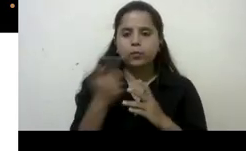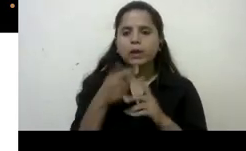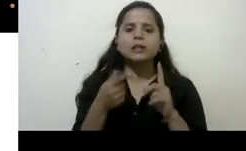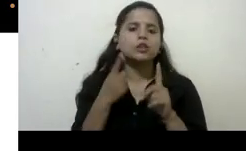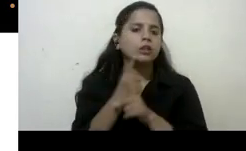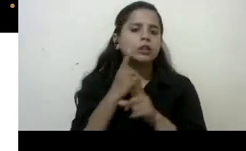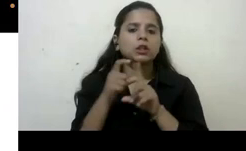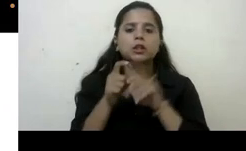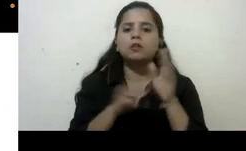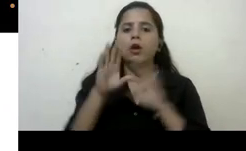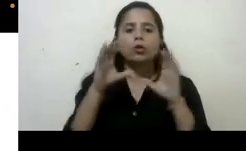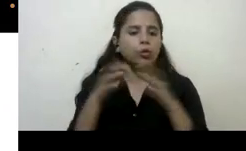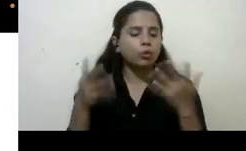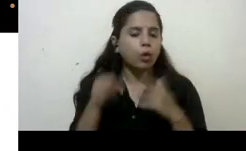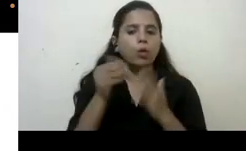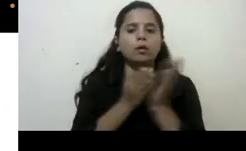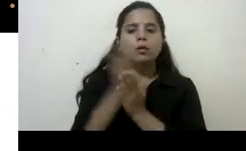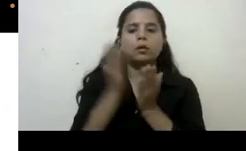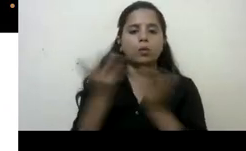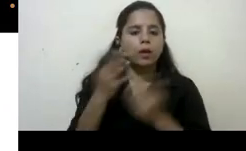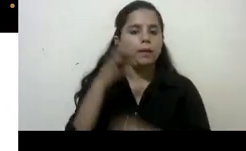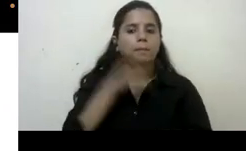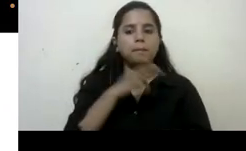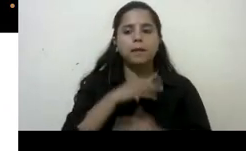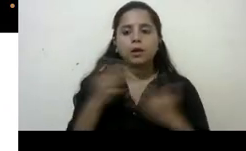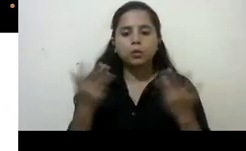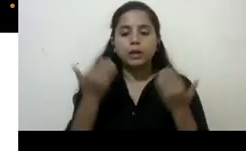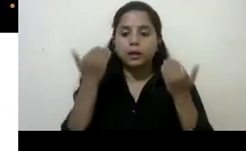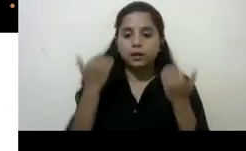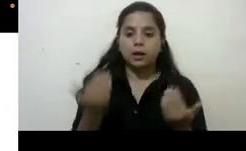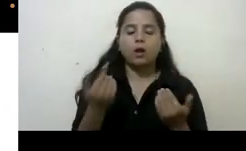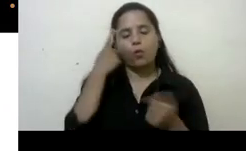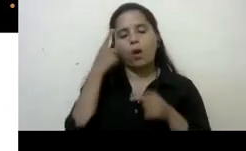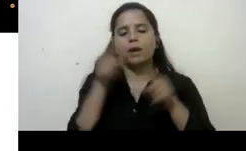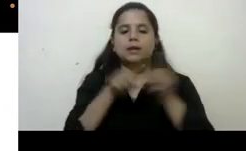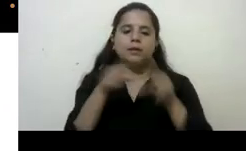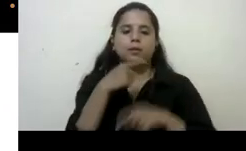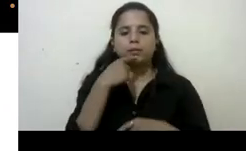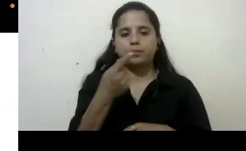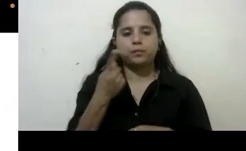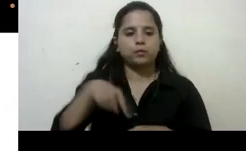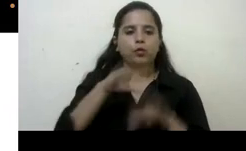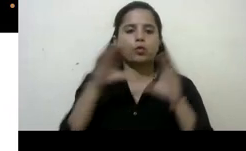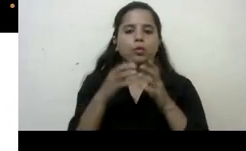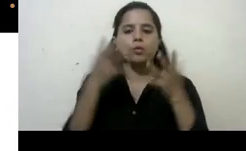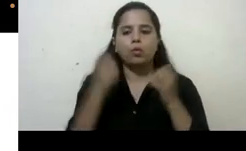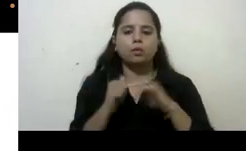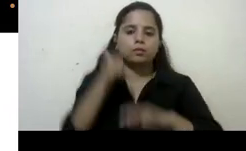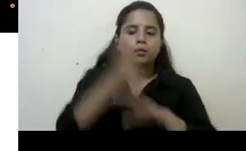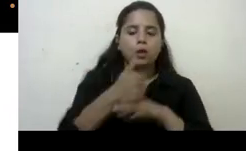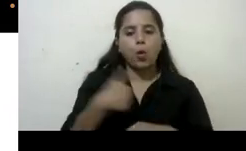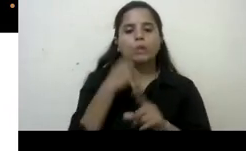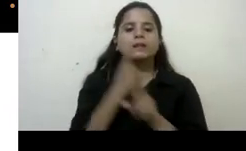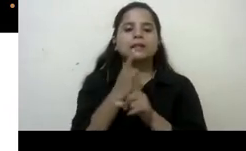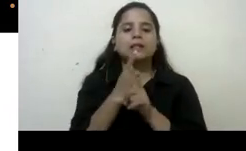development groups, what are its types, what are its benefits. Now it is, for example, our group wants to establish their own teacher